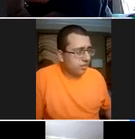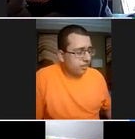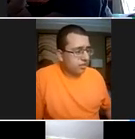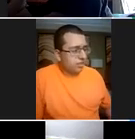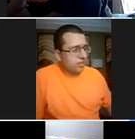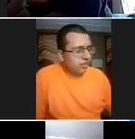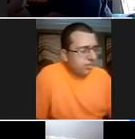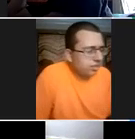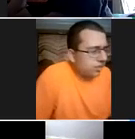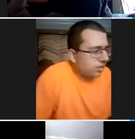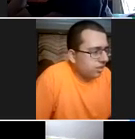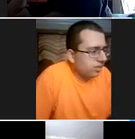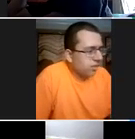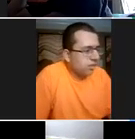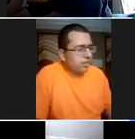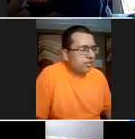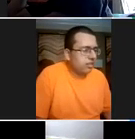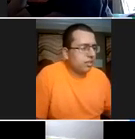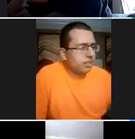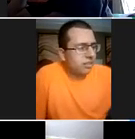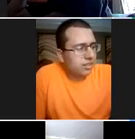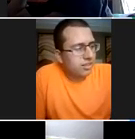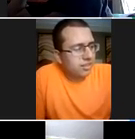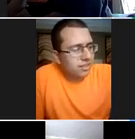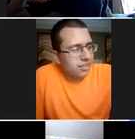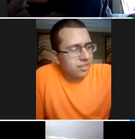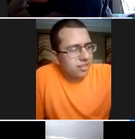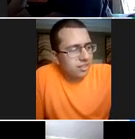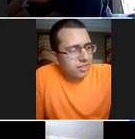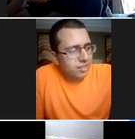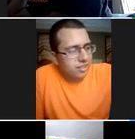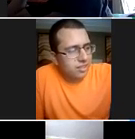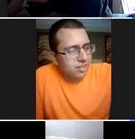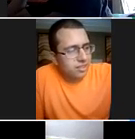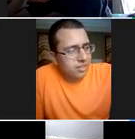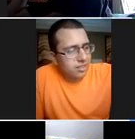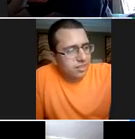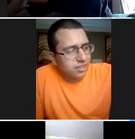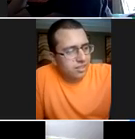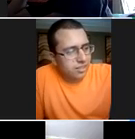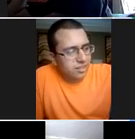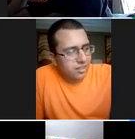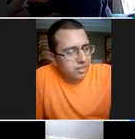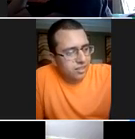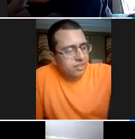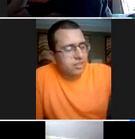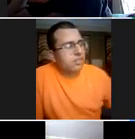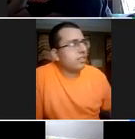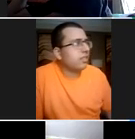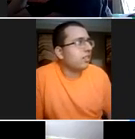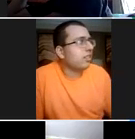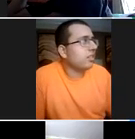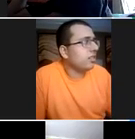Oh, I tell you beforehand, just I told in the past, of